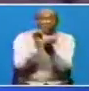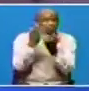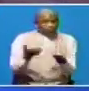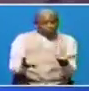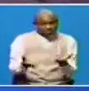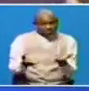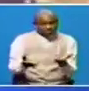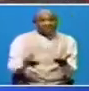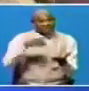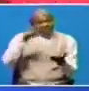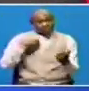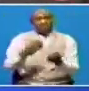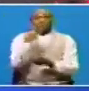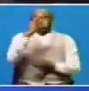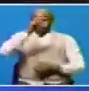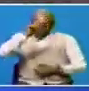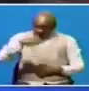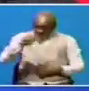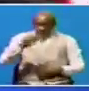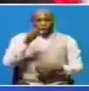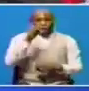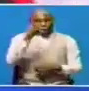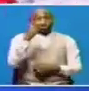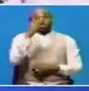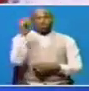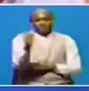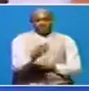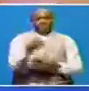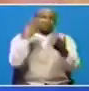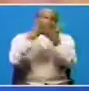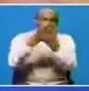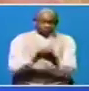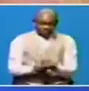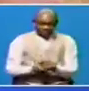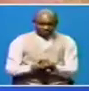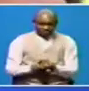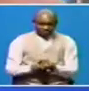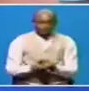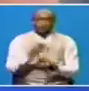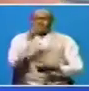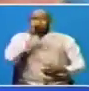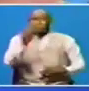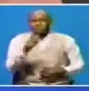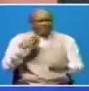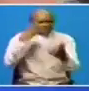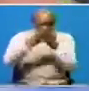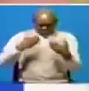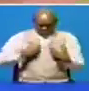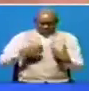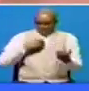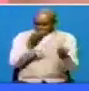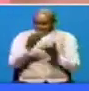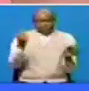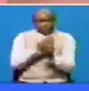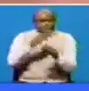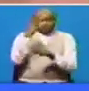material. A fine of 4 million shillings or 2 months in prison. Sasa hiyo 4 million shillings ndio wakinishika na mimi hii business yangu